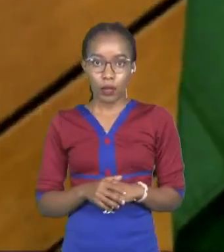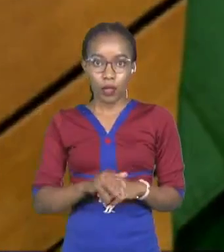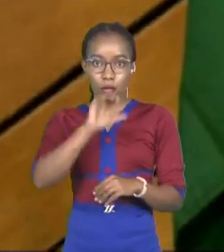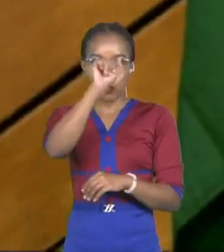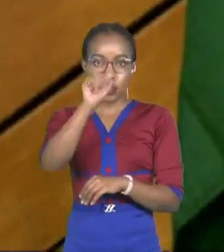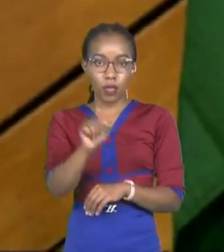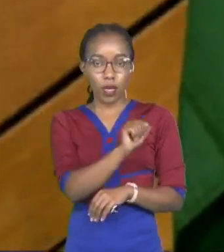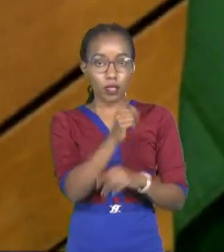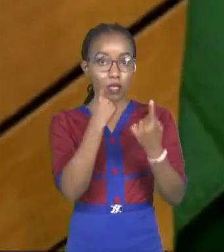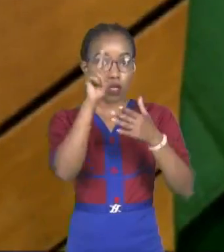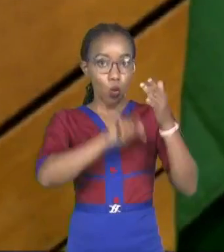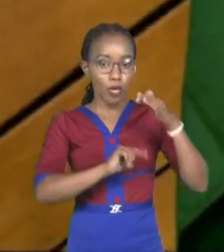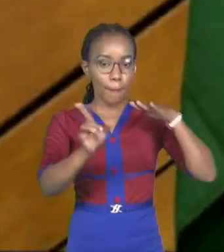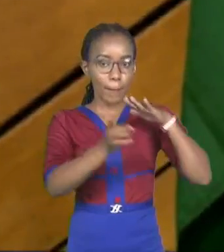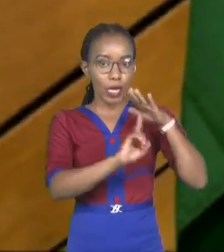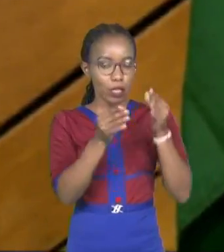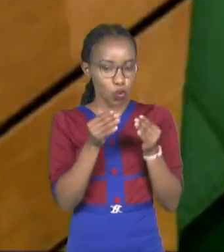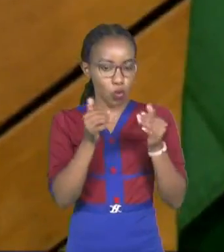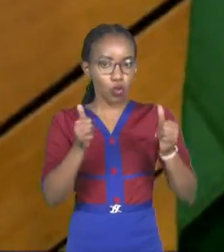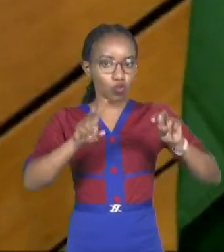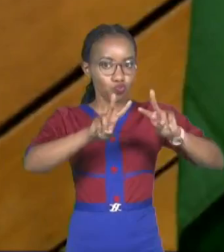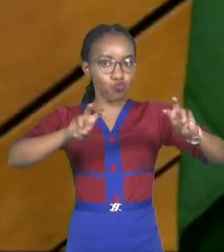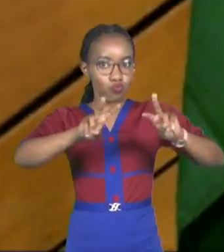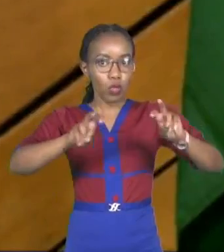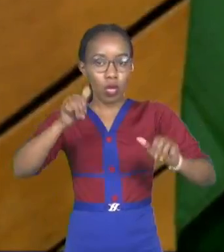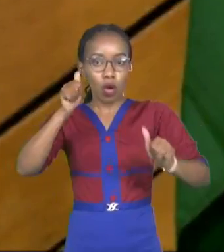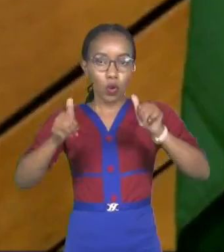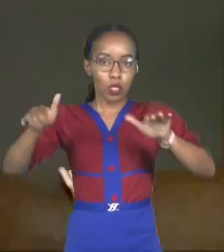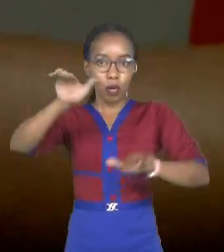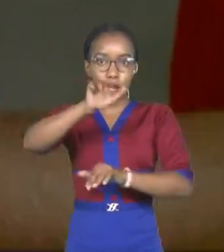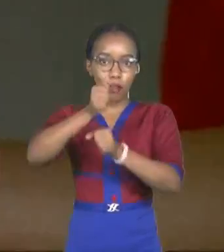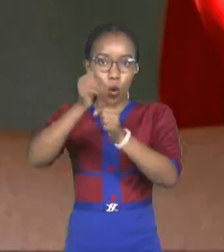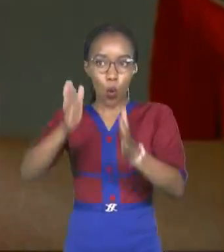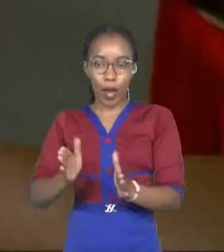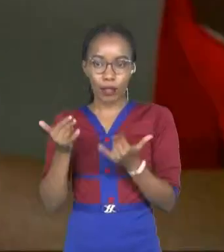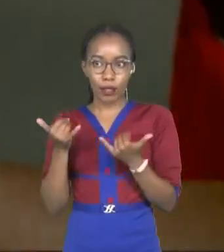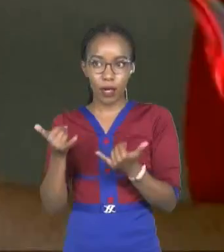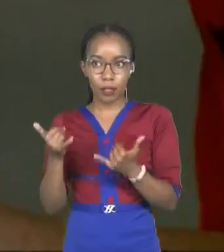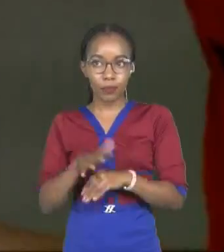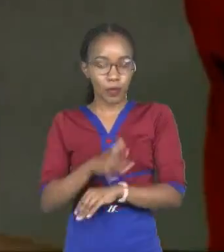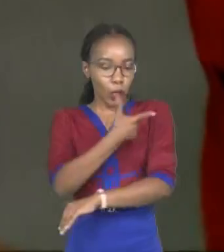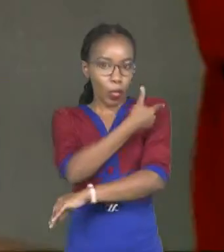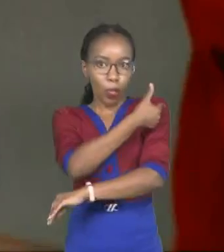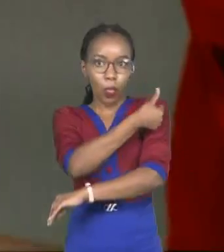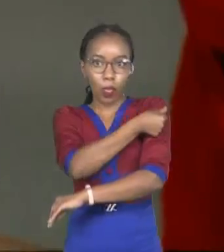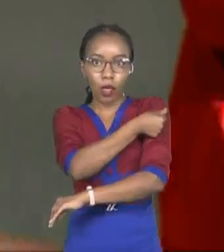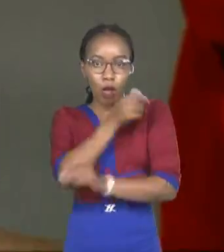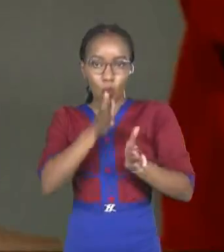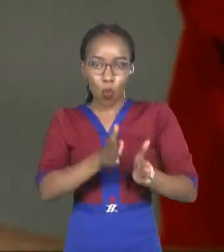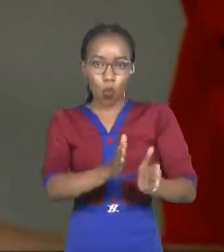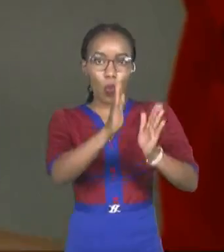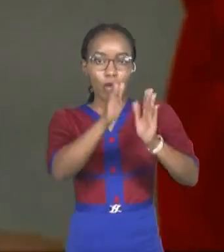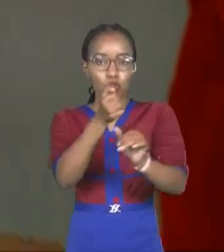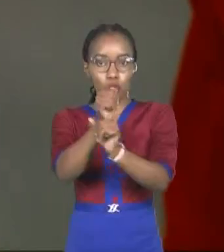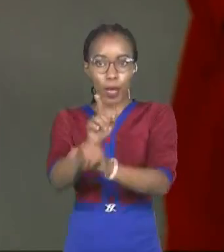claims the ministry is finding a long-lasting solution that will cover the workers during this period, vaccination being one of the ways that